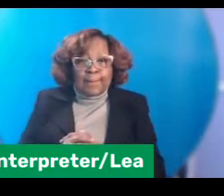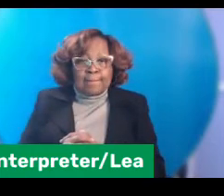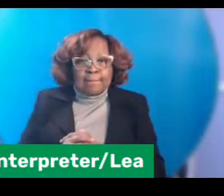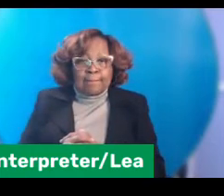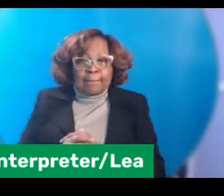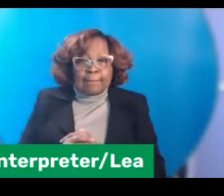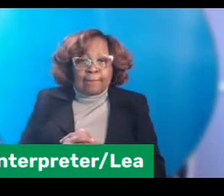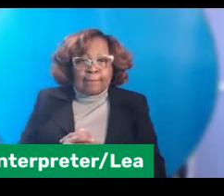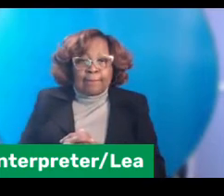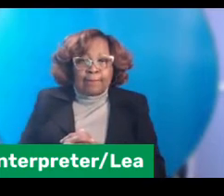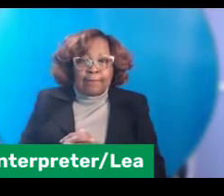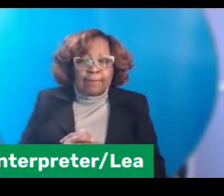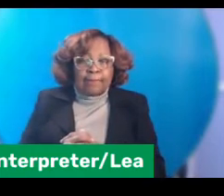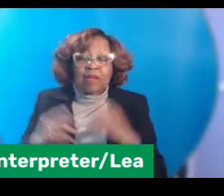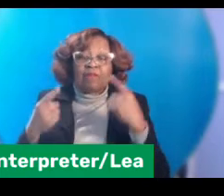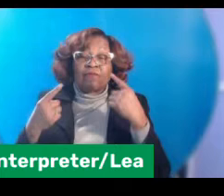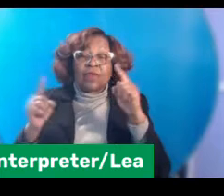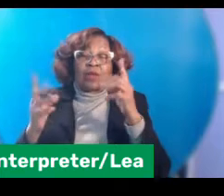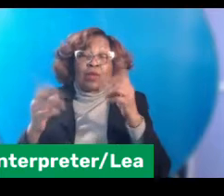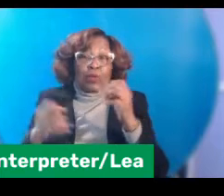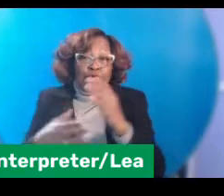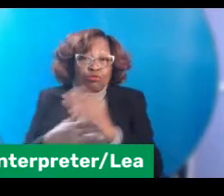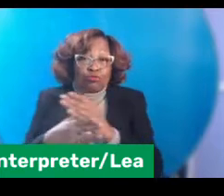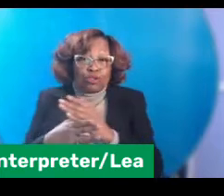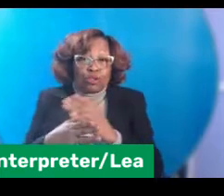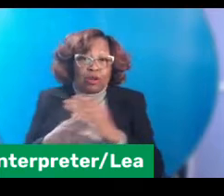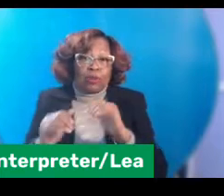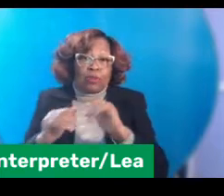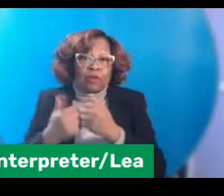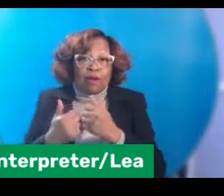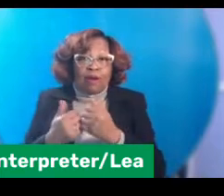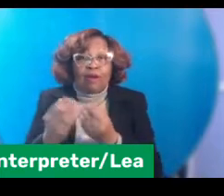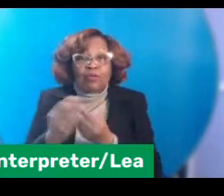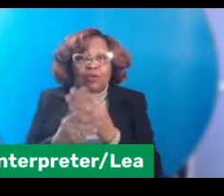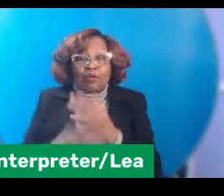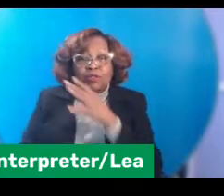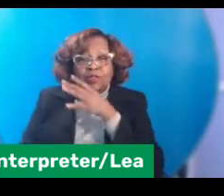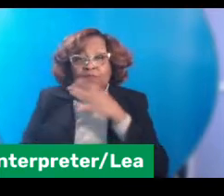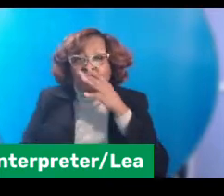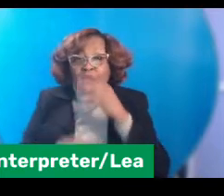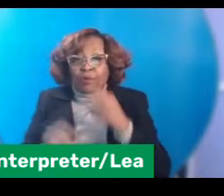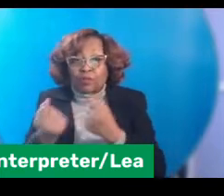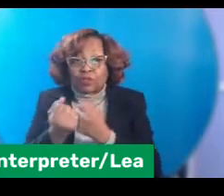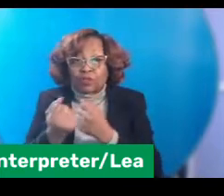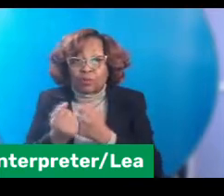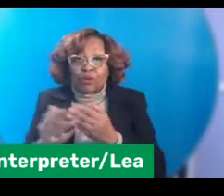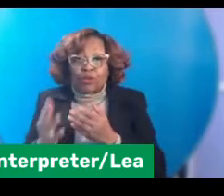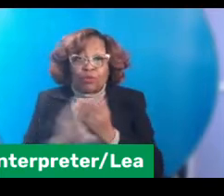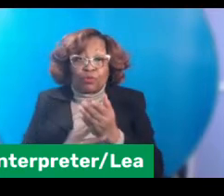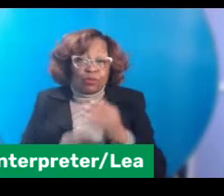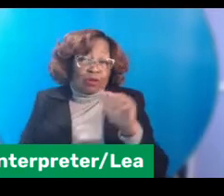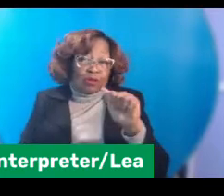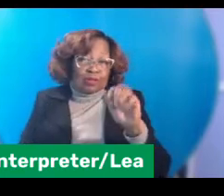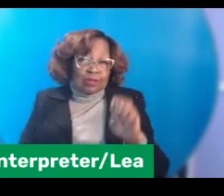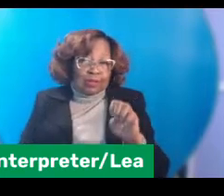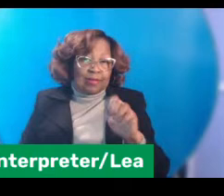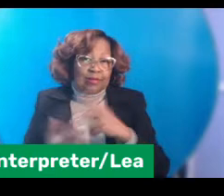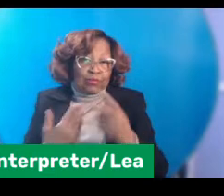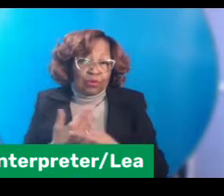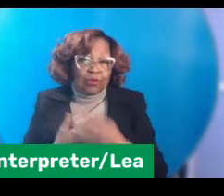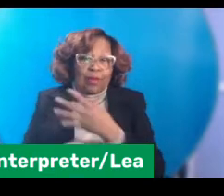Finally, I wanted to share with you some of the ways that the Gardens and Farms of Austin are supported through the Austin Eats Initiative and the Austin Fresh